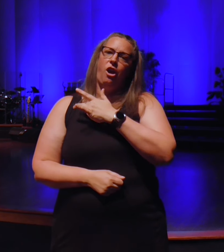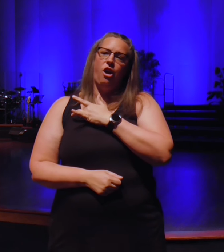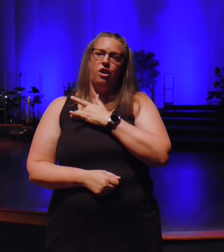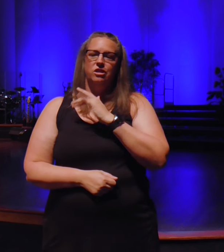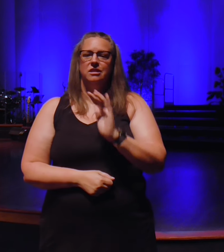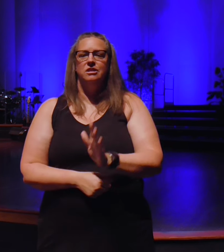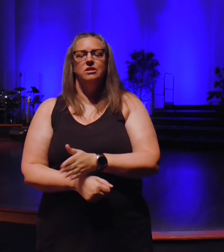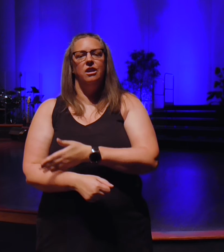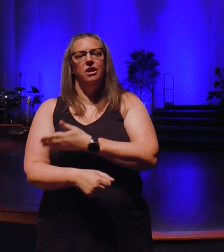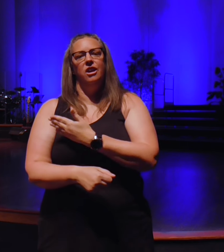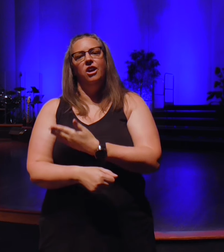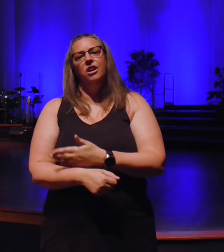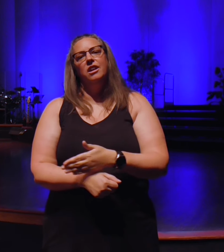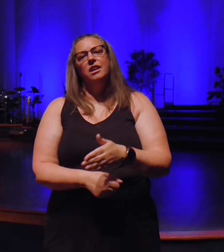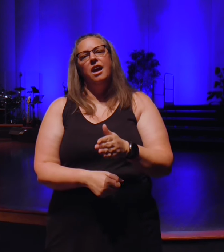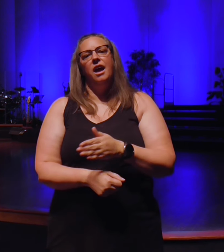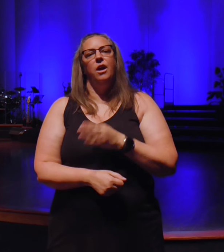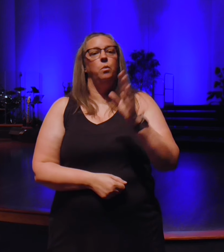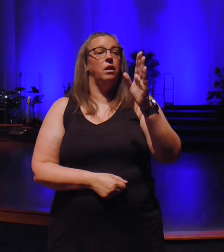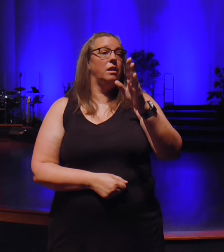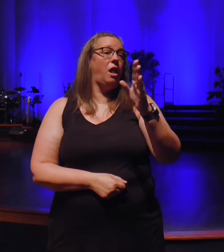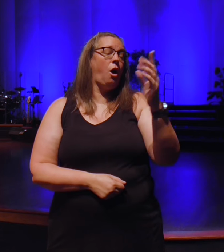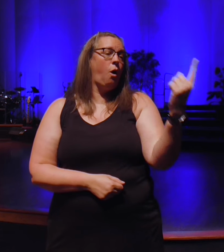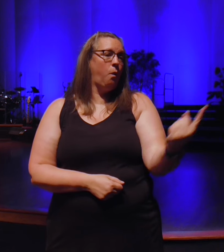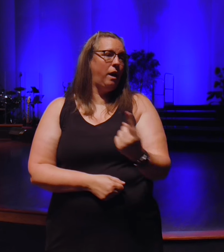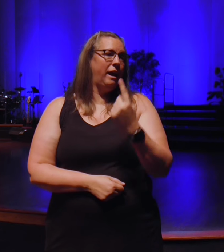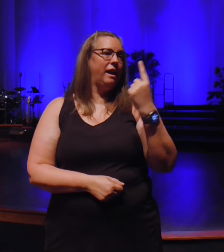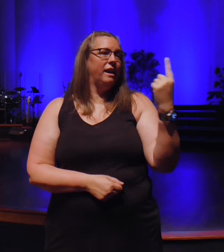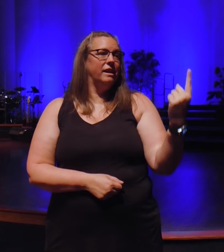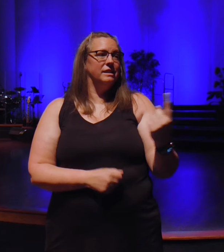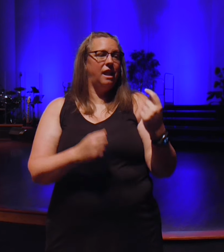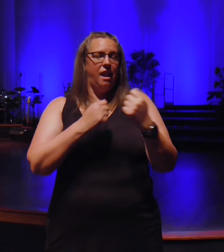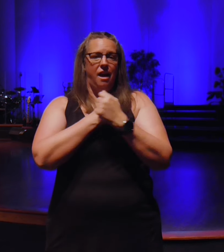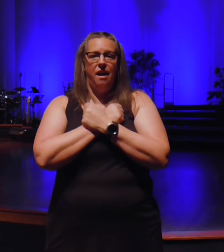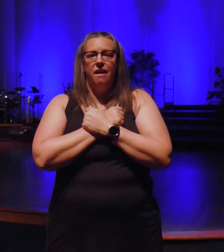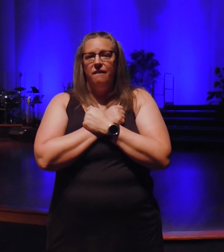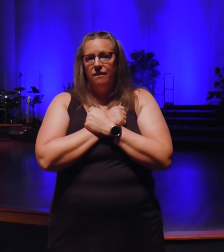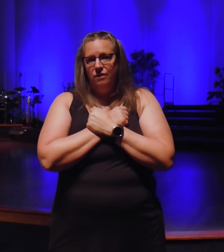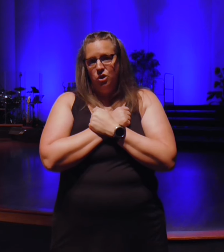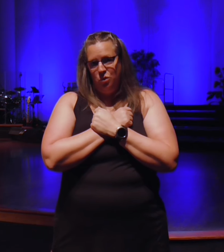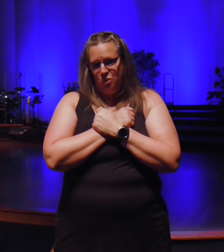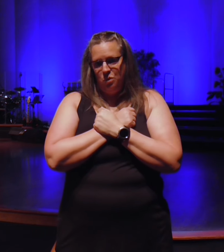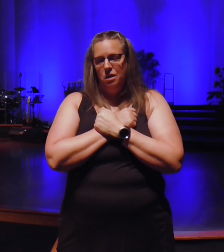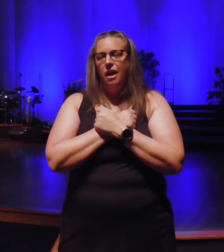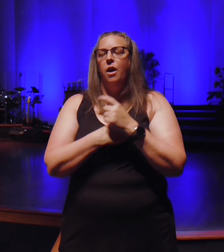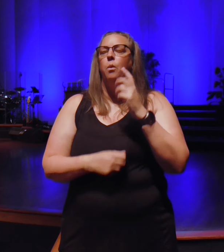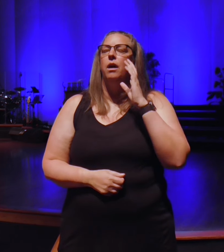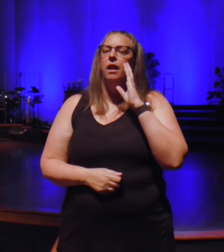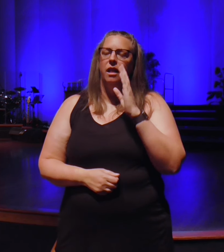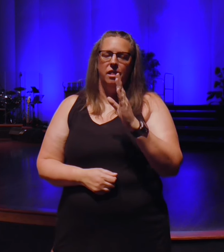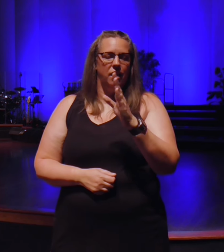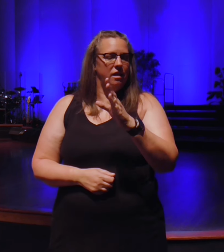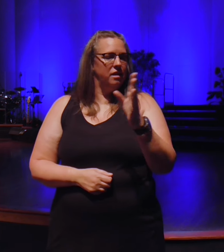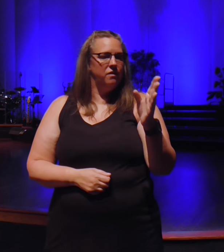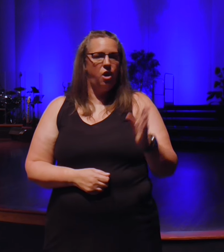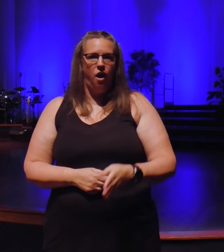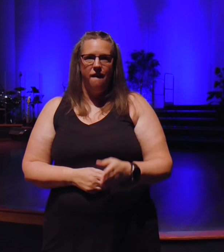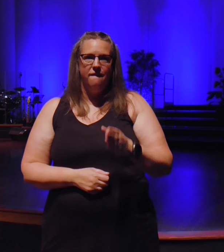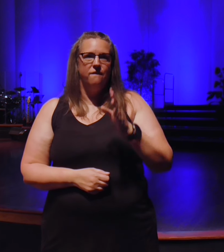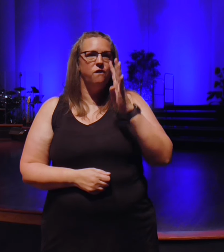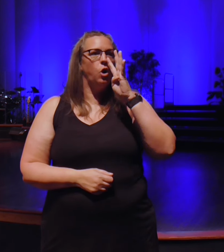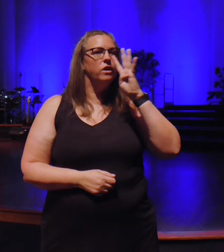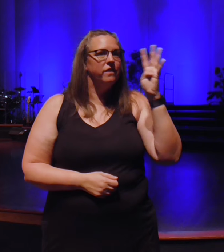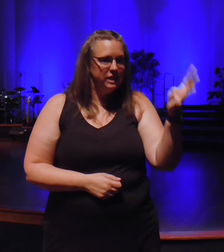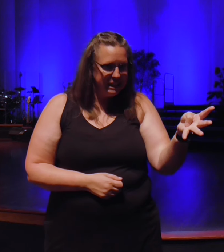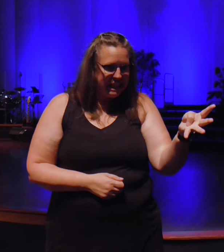my heart song. I will always love you. I will never